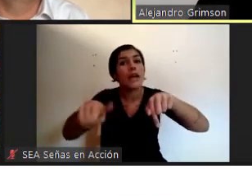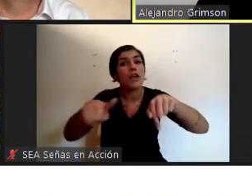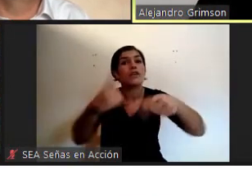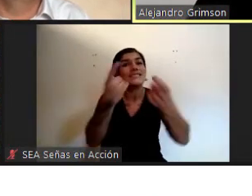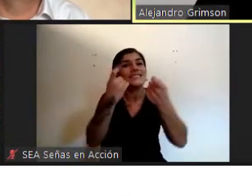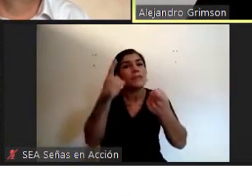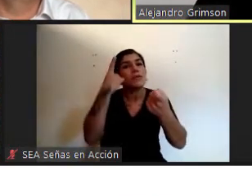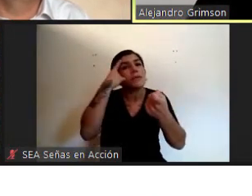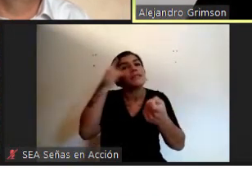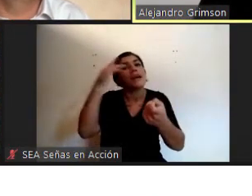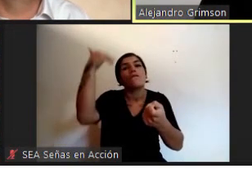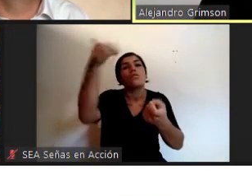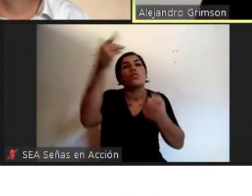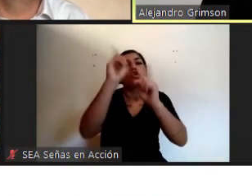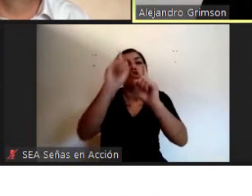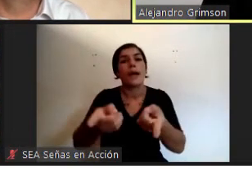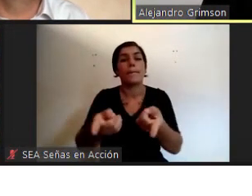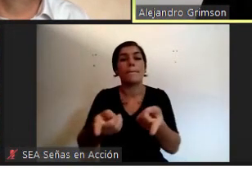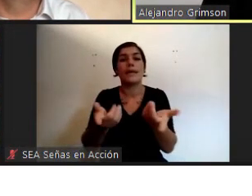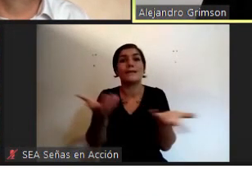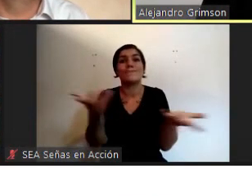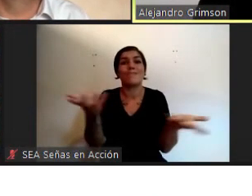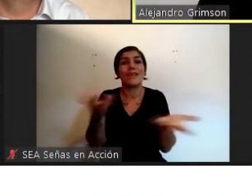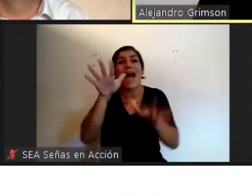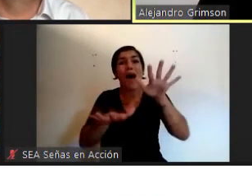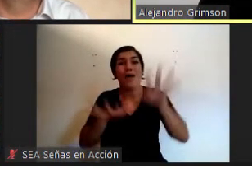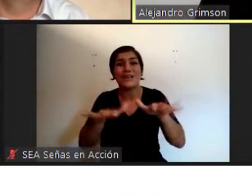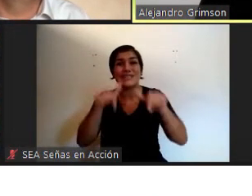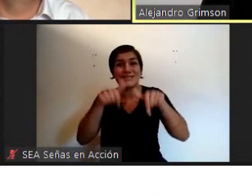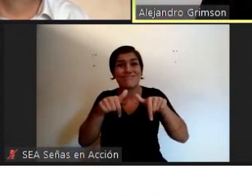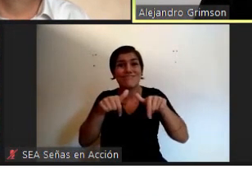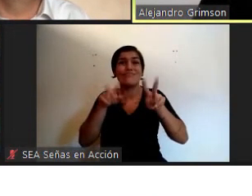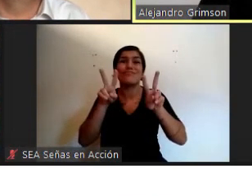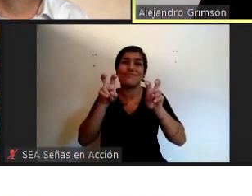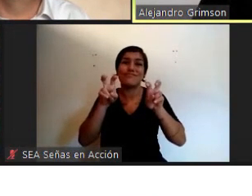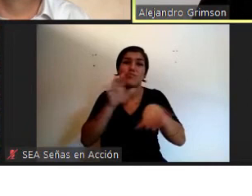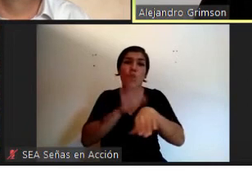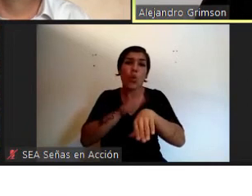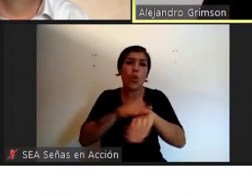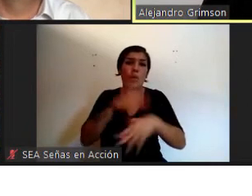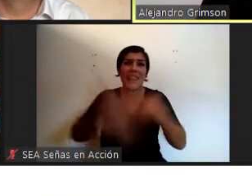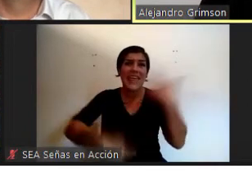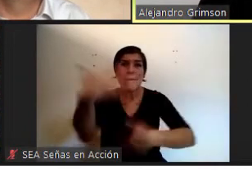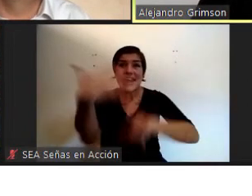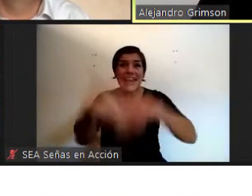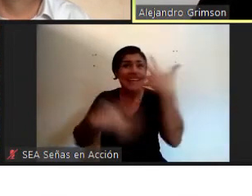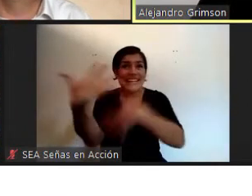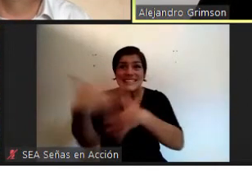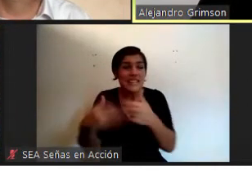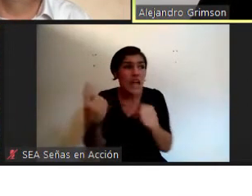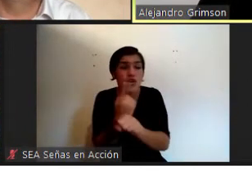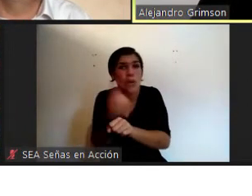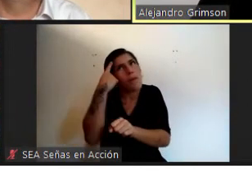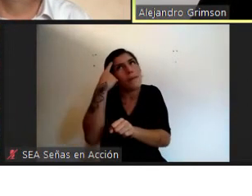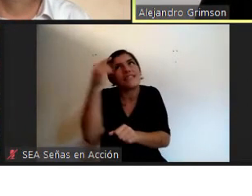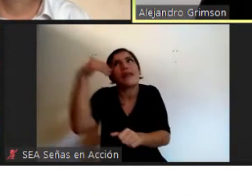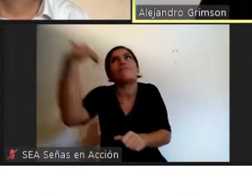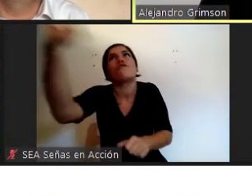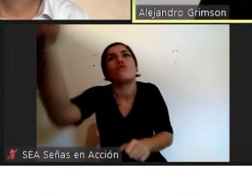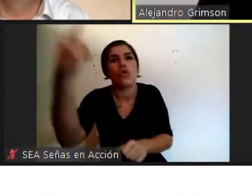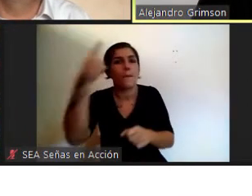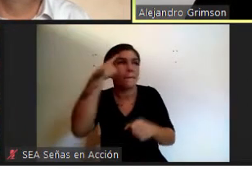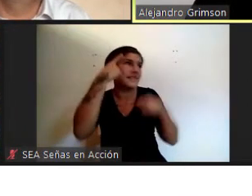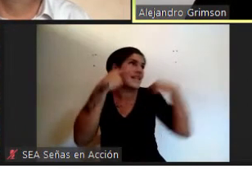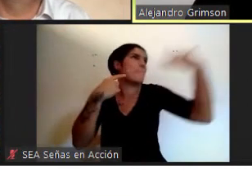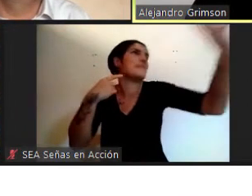that, I believe it is quite clear that we do need words, we do need images, we do